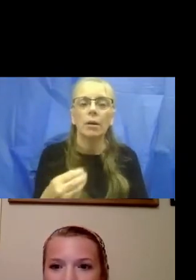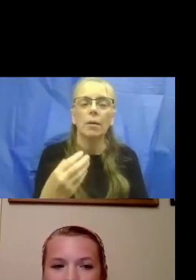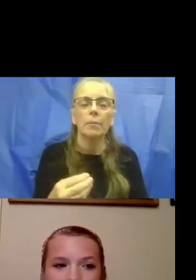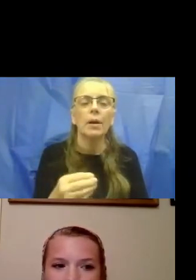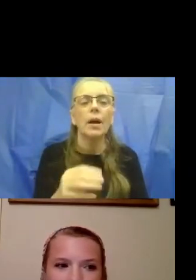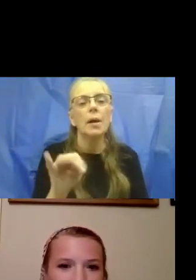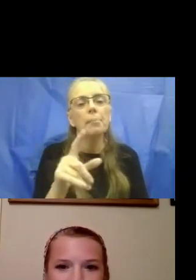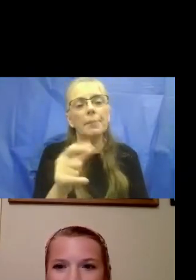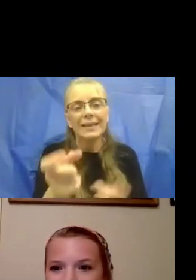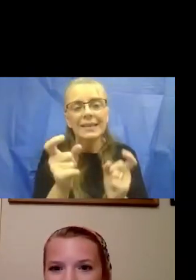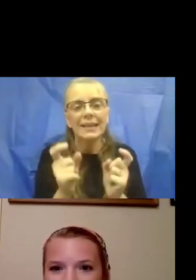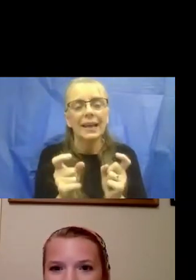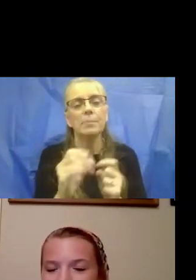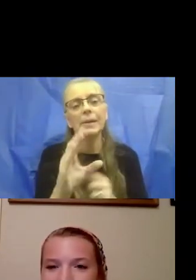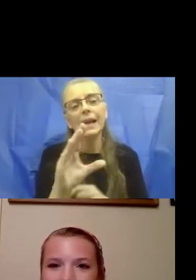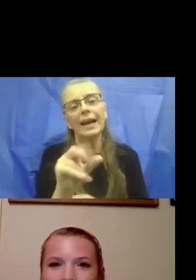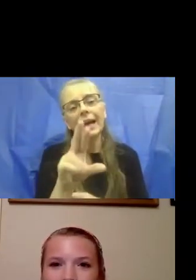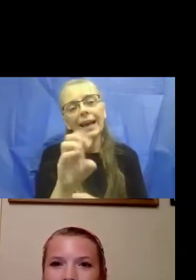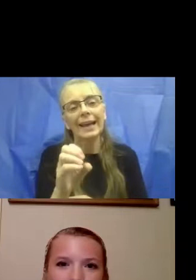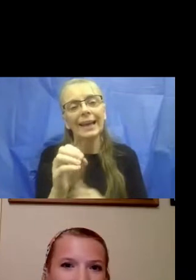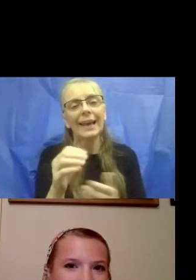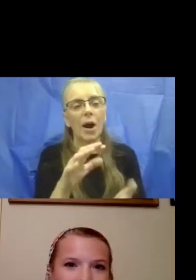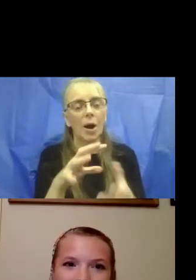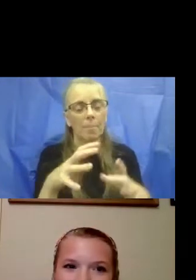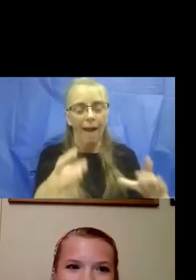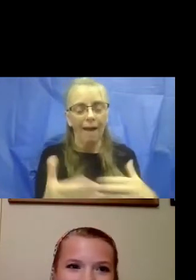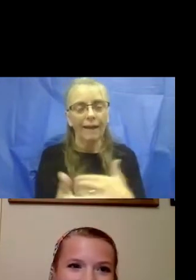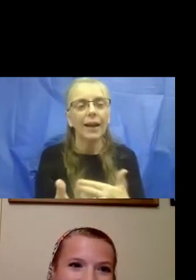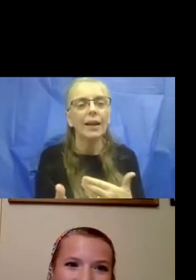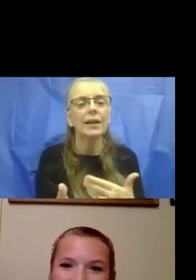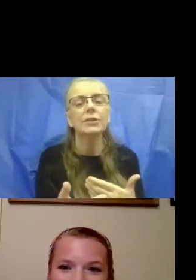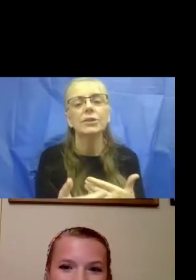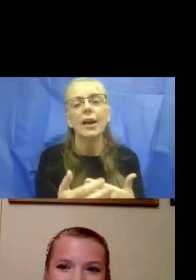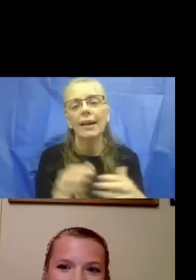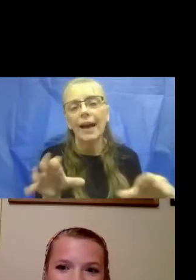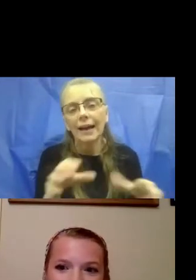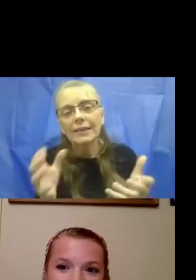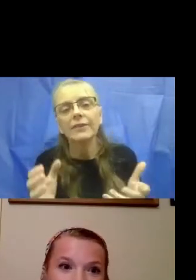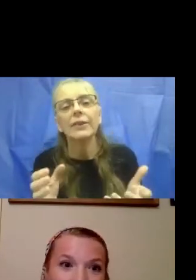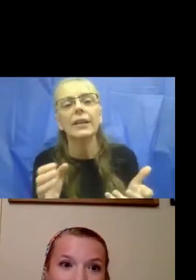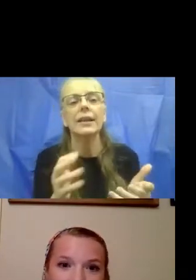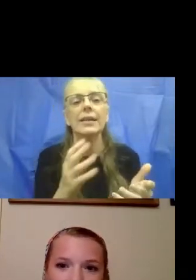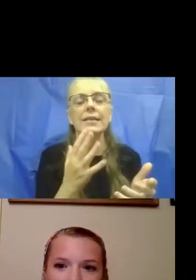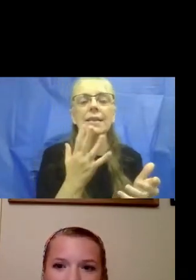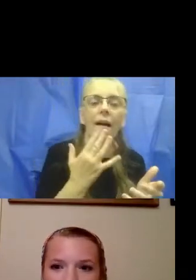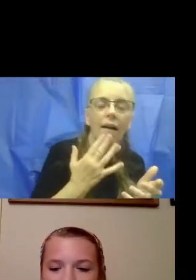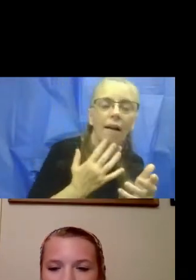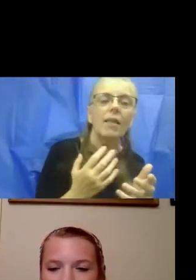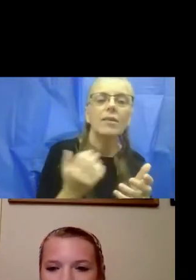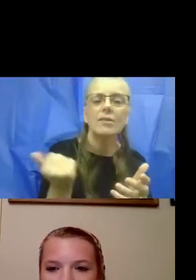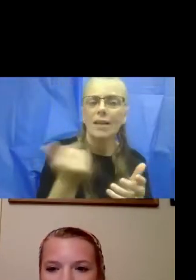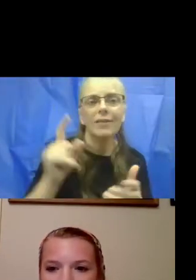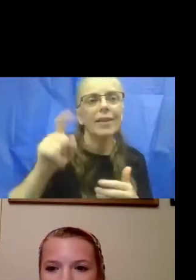activities like colored pencils and like ways to meditate and all this amazing stuff that I really needed.